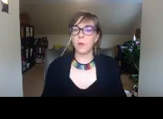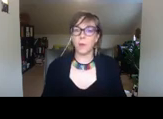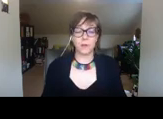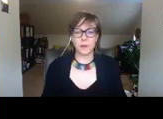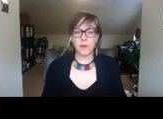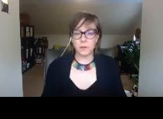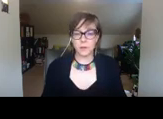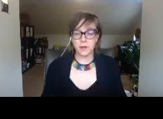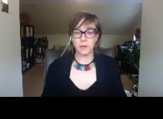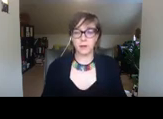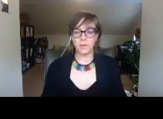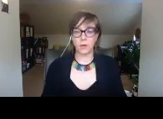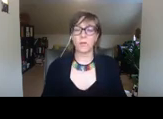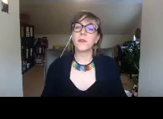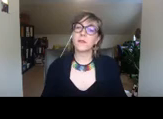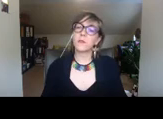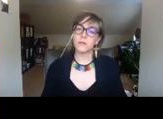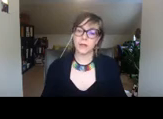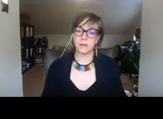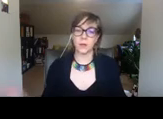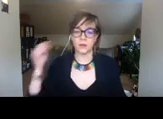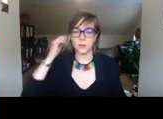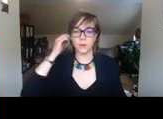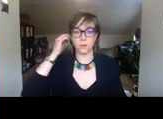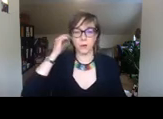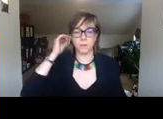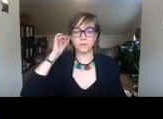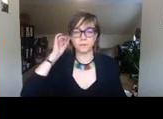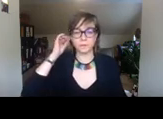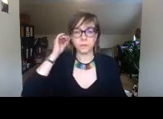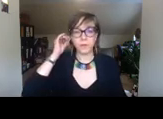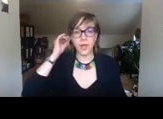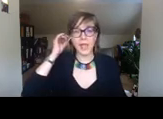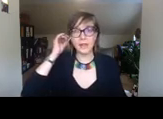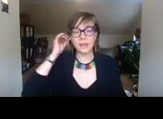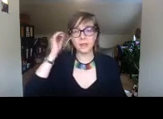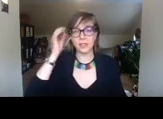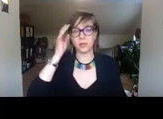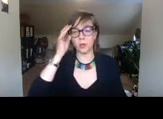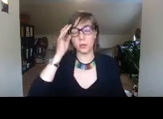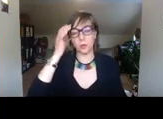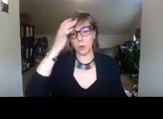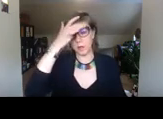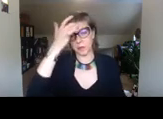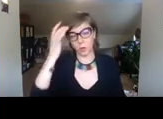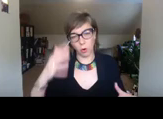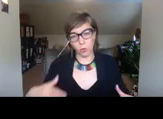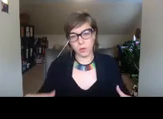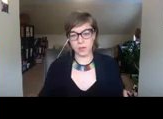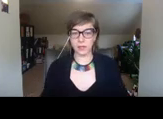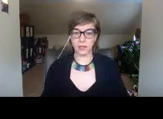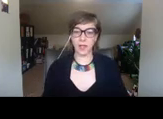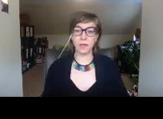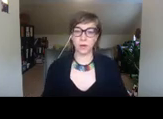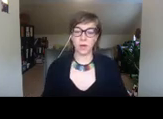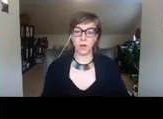really a moment that none of us have, or very few of us have, witnessed before. And it's also a moment that we're all